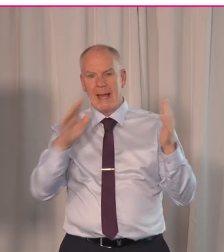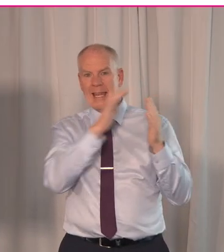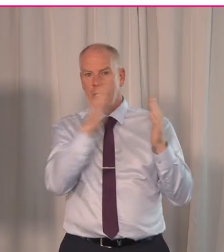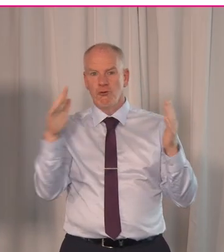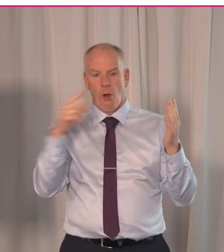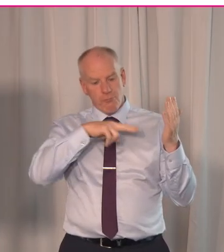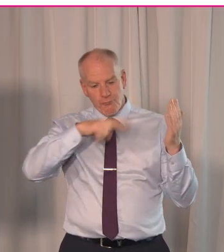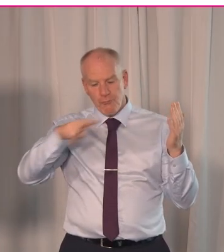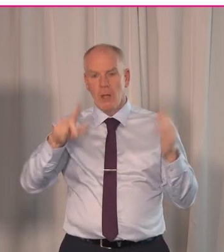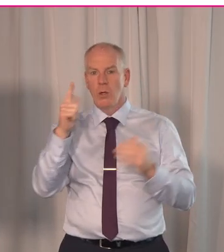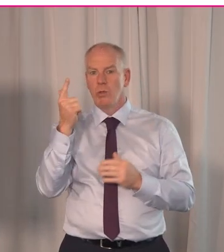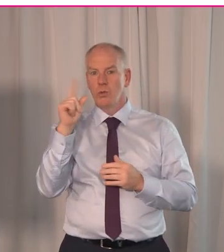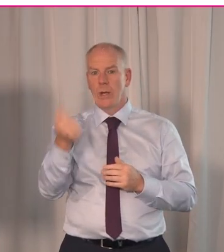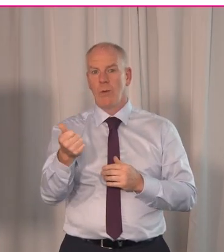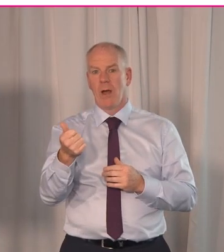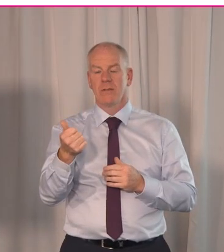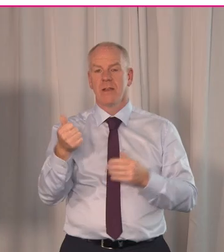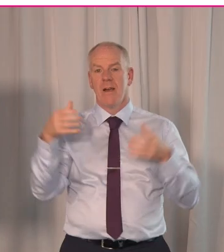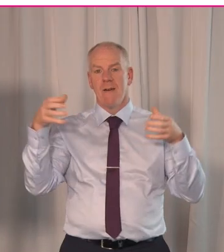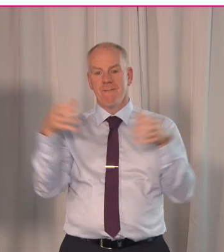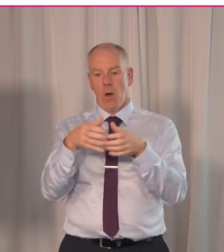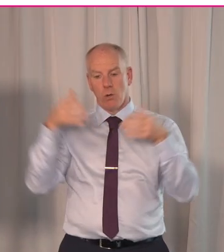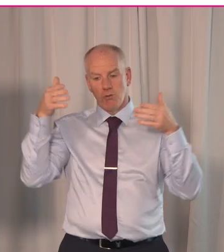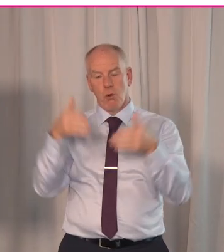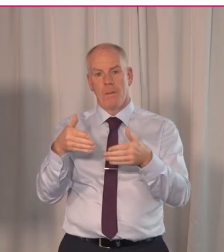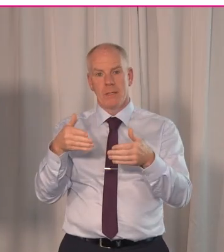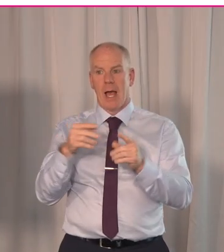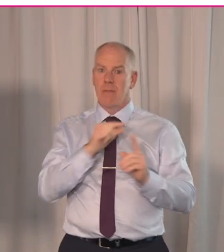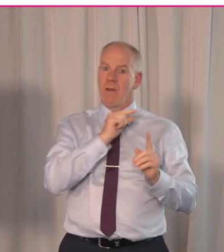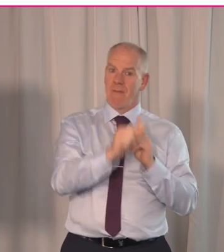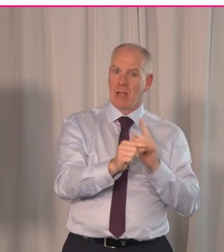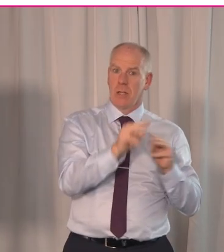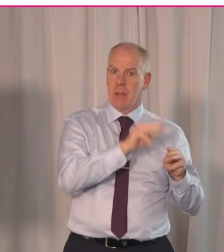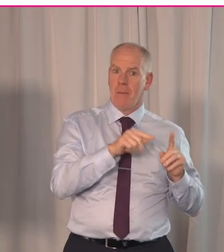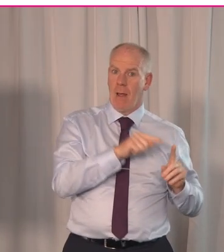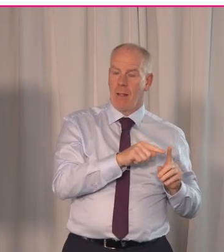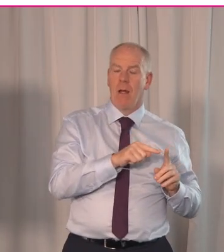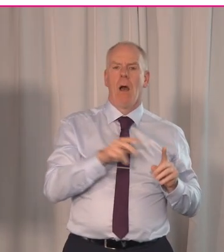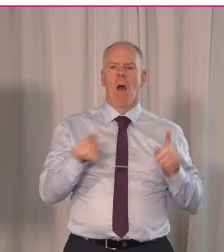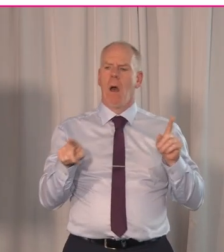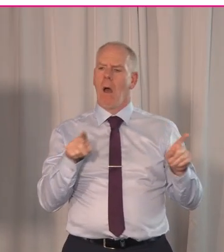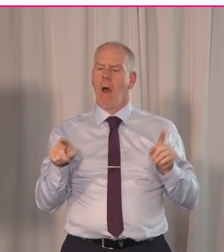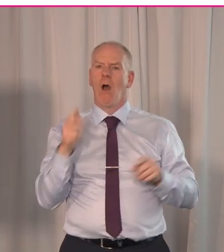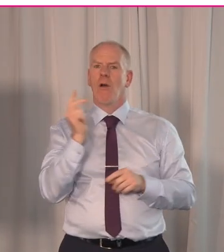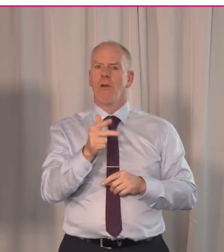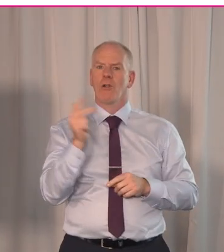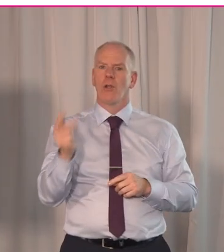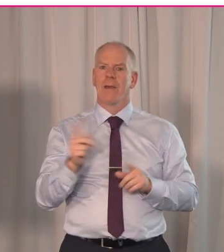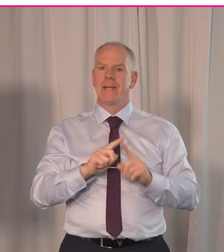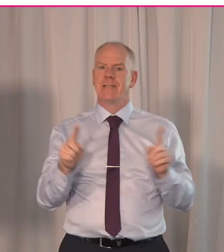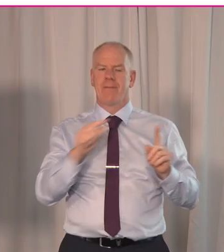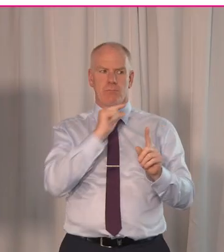21 focus groups with parents and with professional disciplines. And interestingly enough, we found 33 different